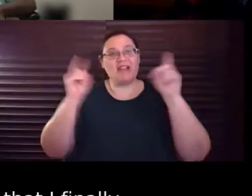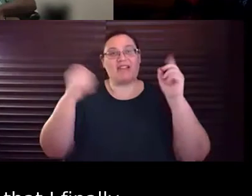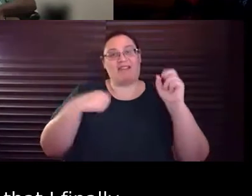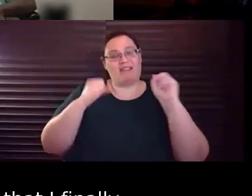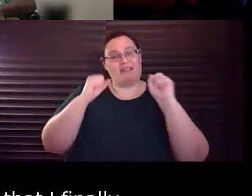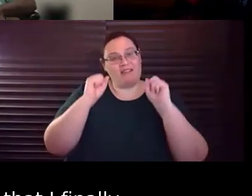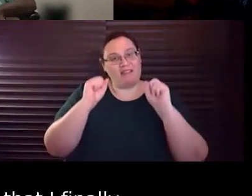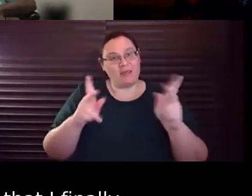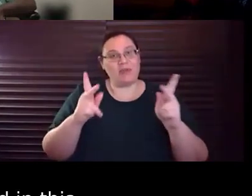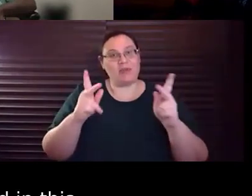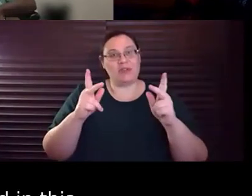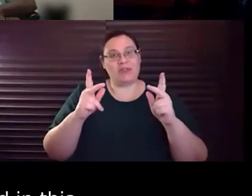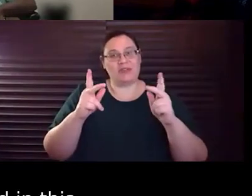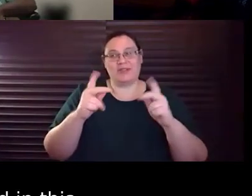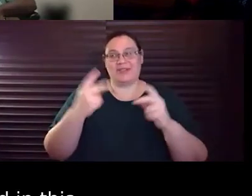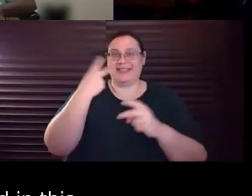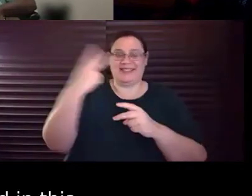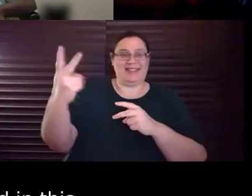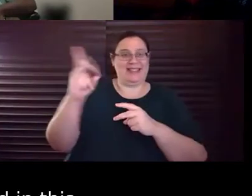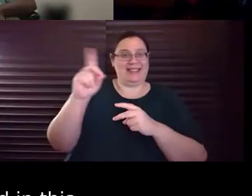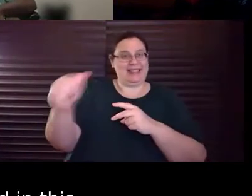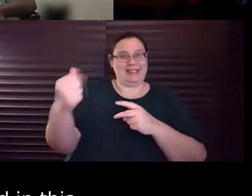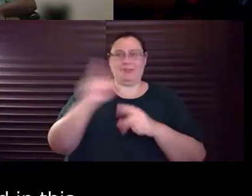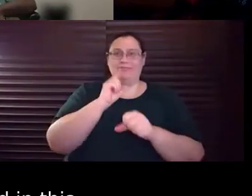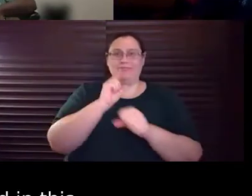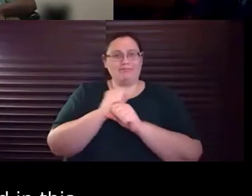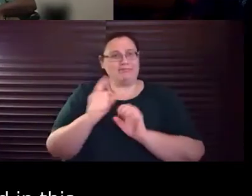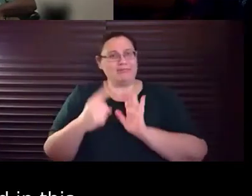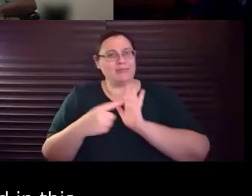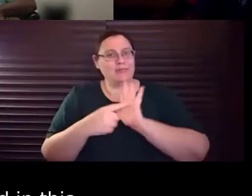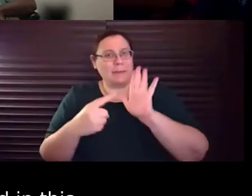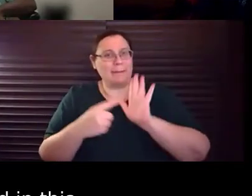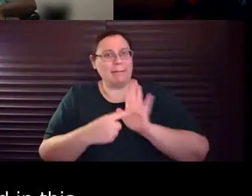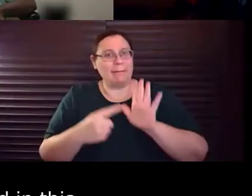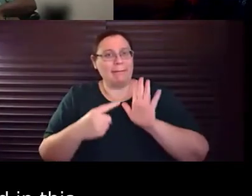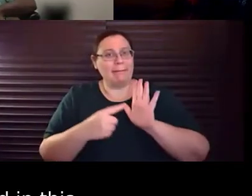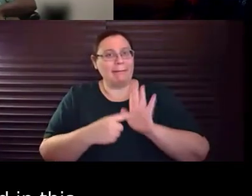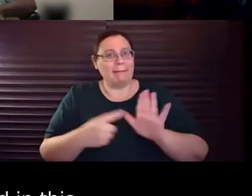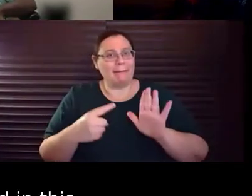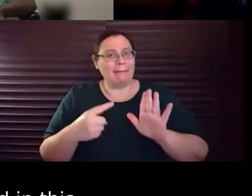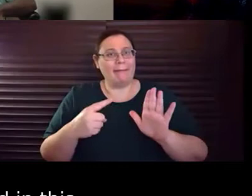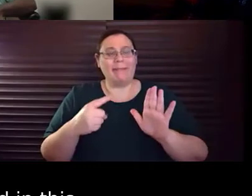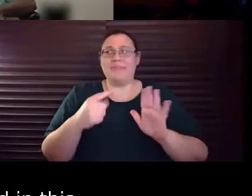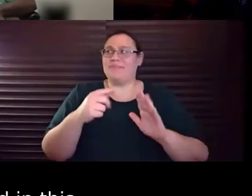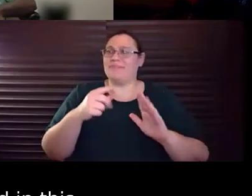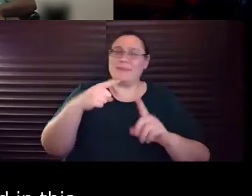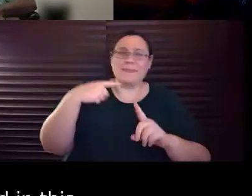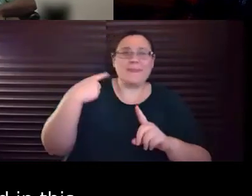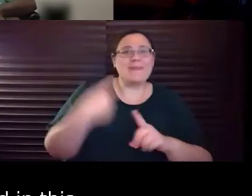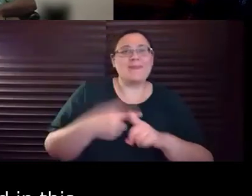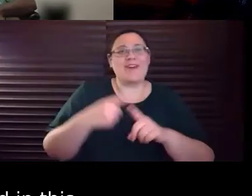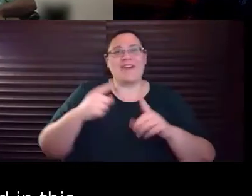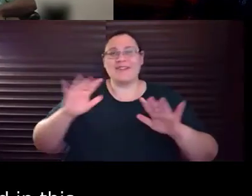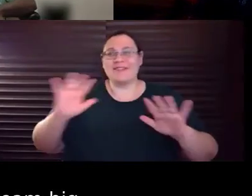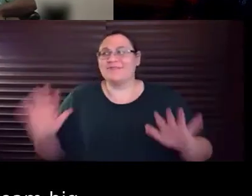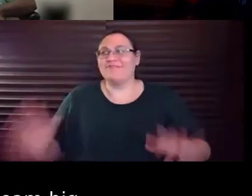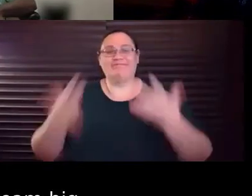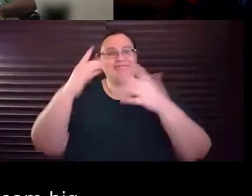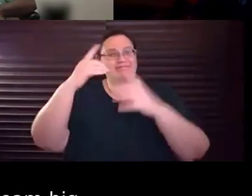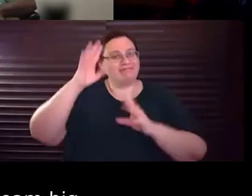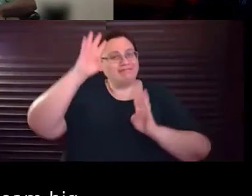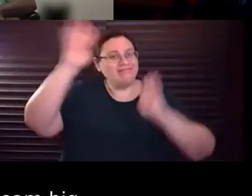see, disability represented in this uplifting and creative way,